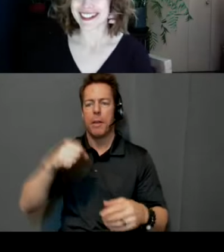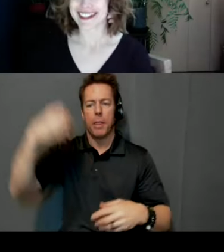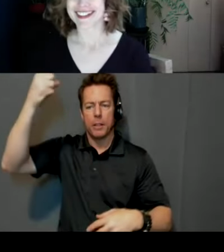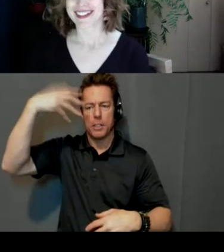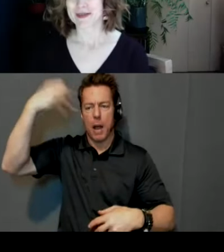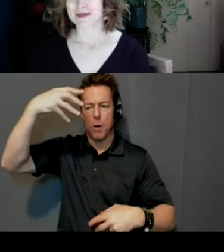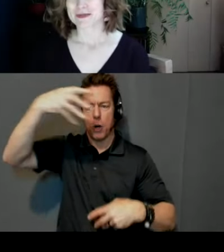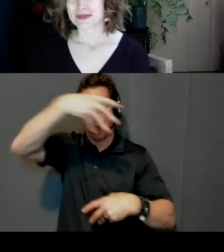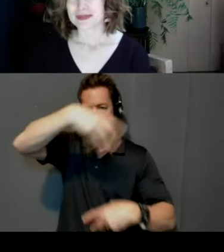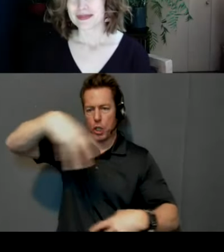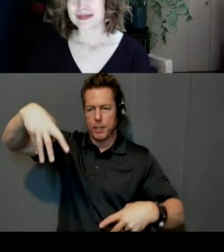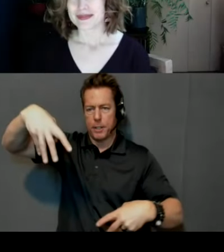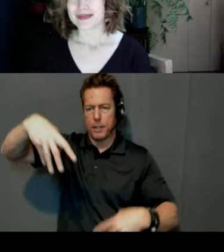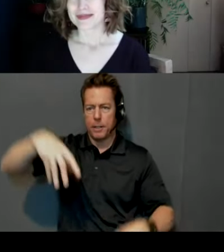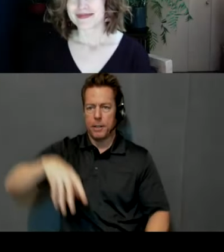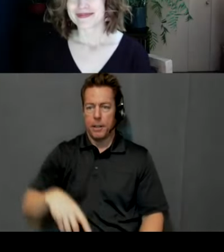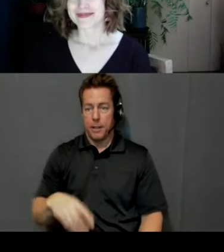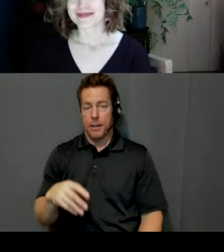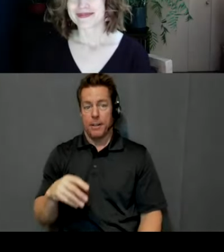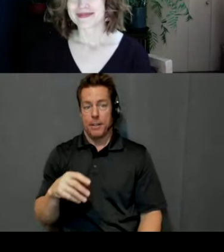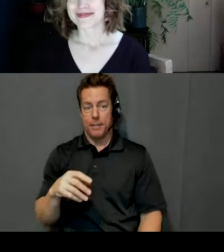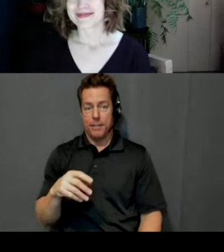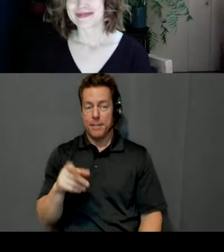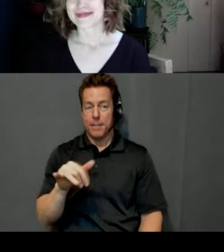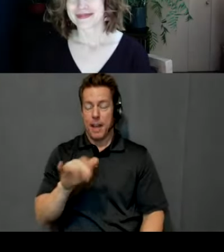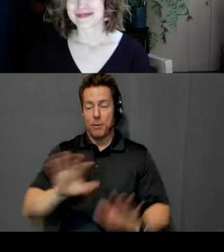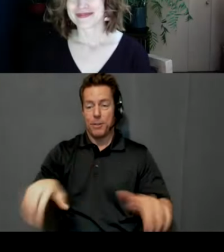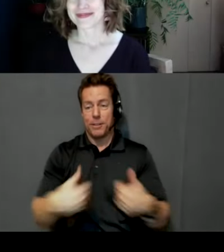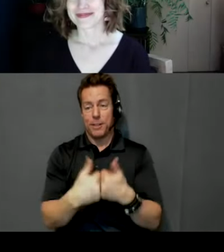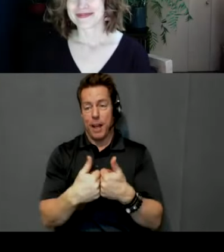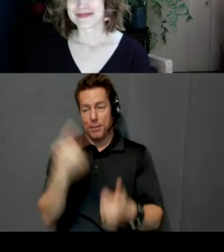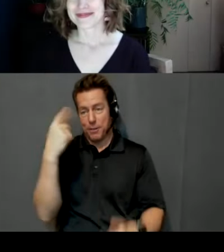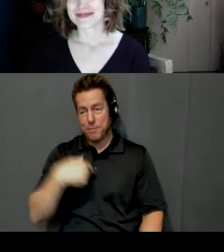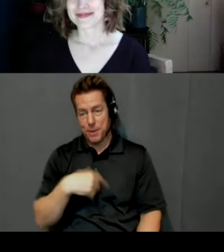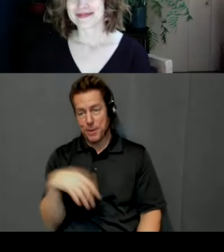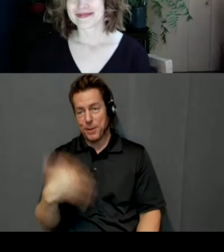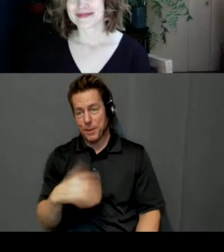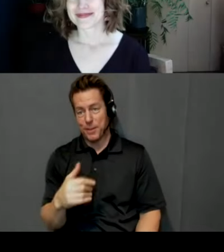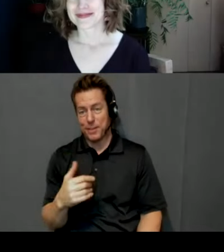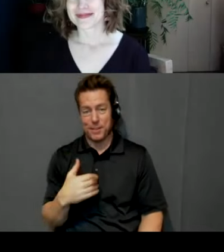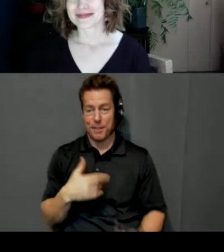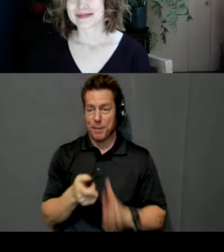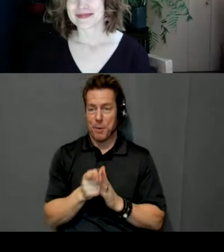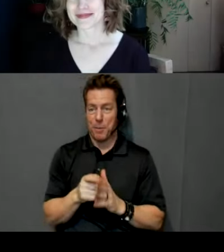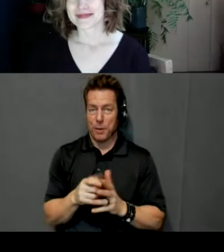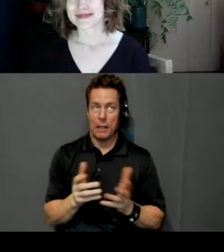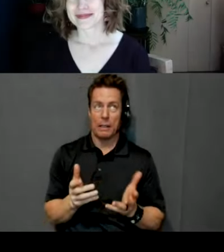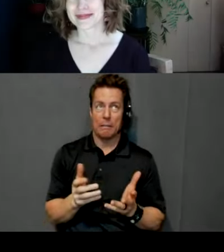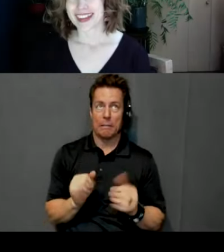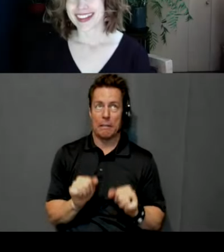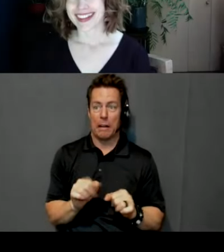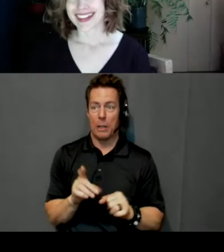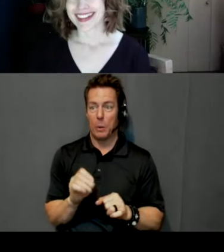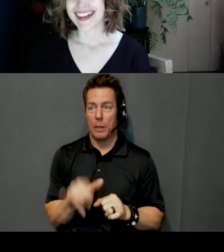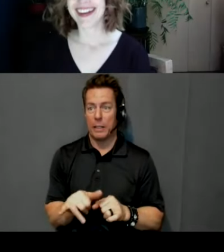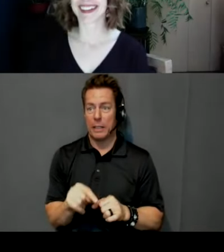so, that was so like challenging for me, because you have those moments where you're like, can I do this? And then I'm like, no, I'm going